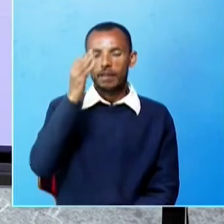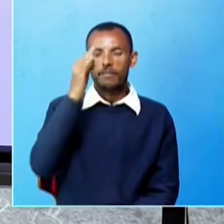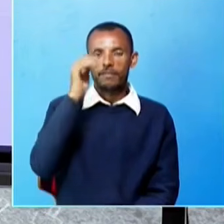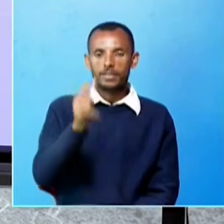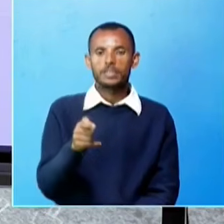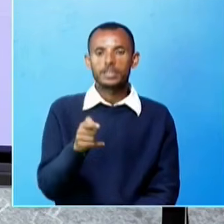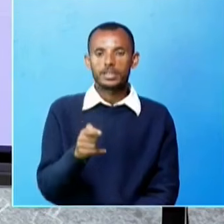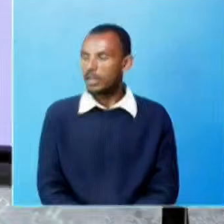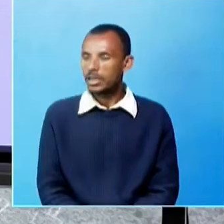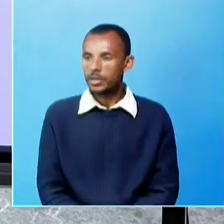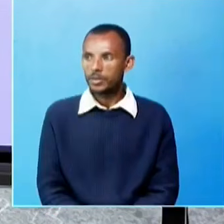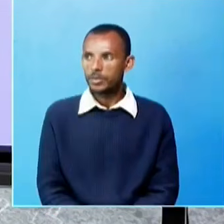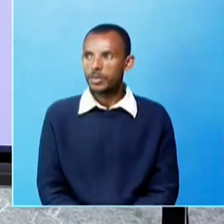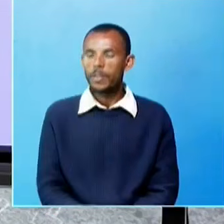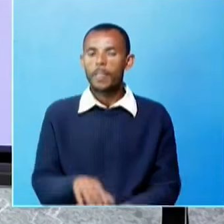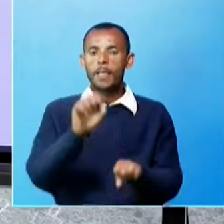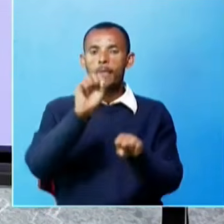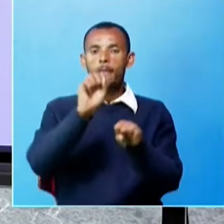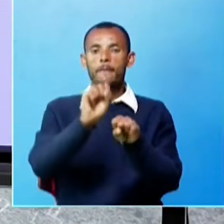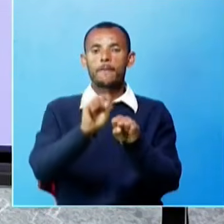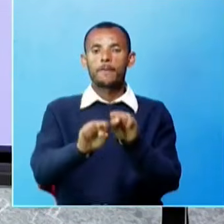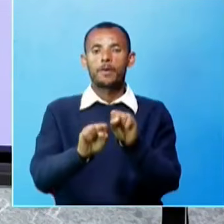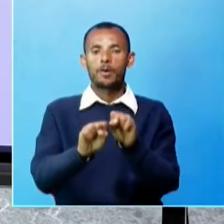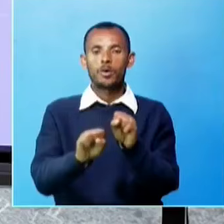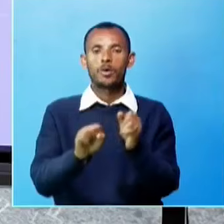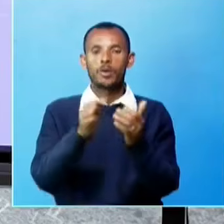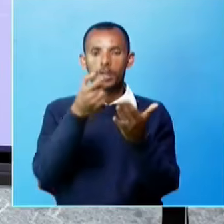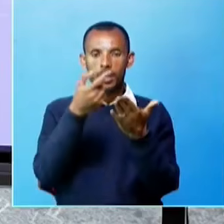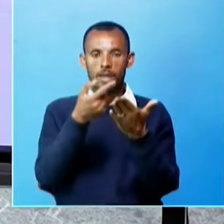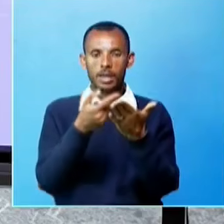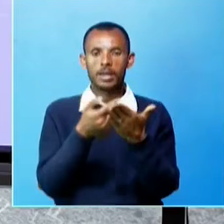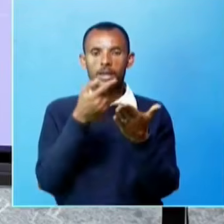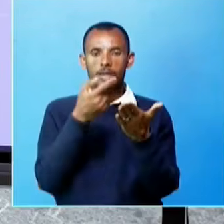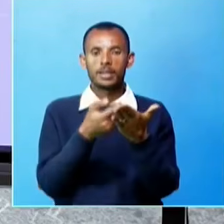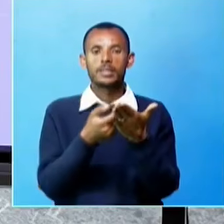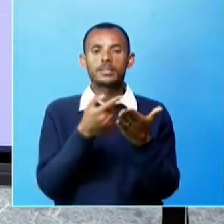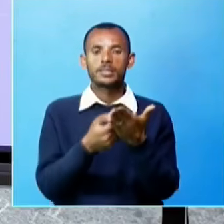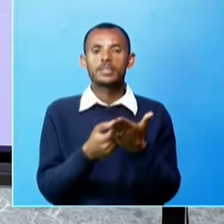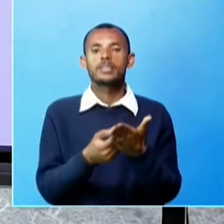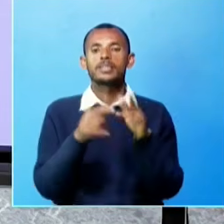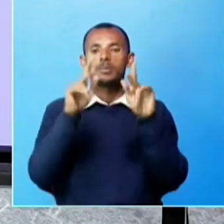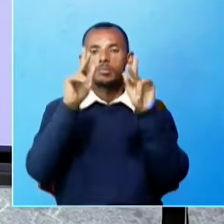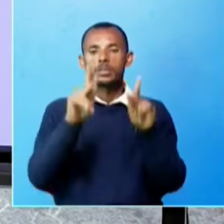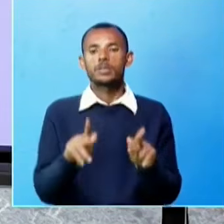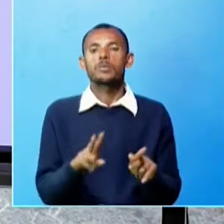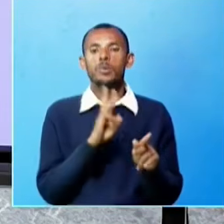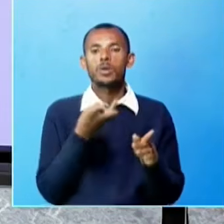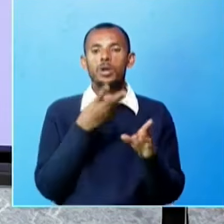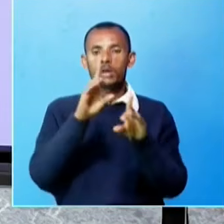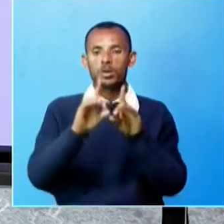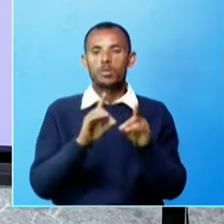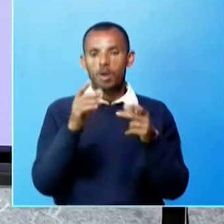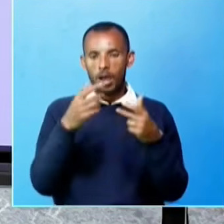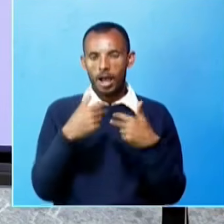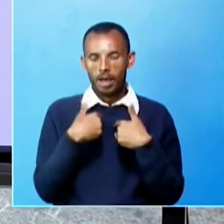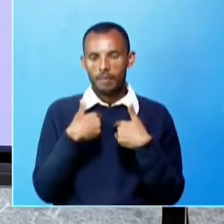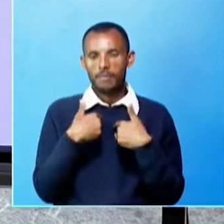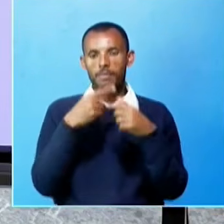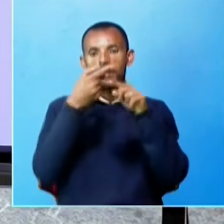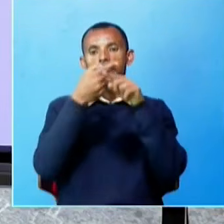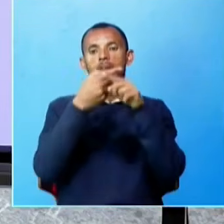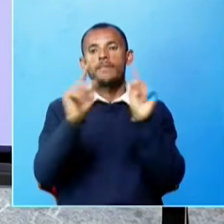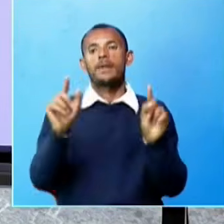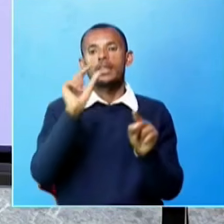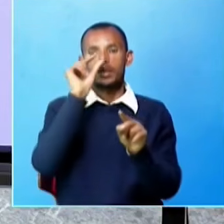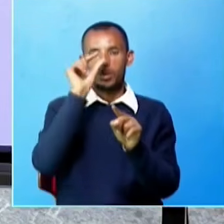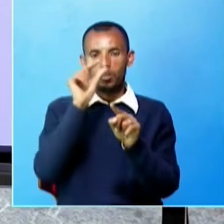FG. So here, in this prism, we do have different terminologies,